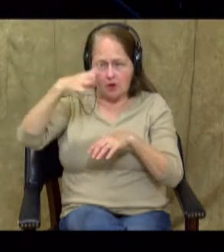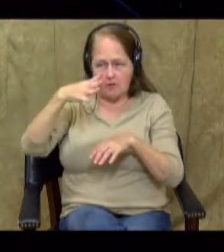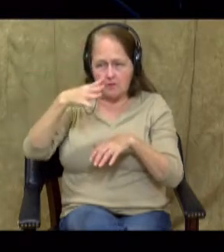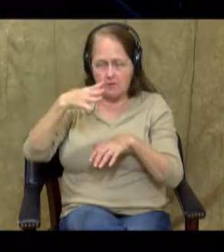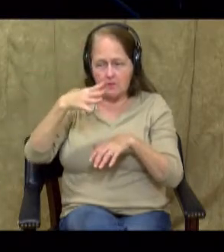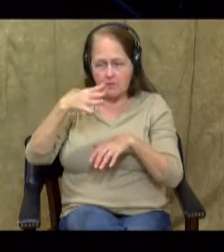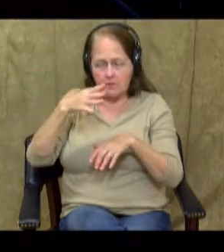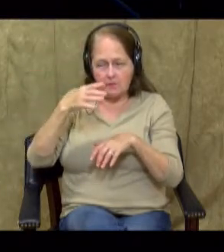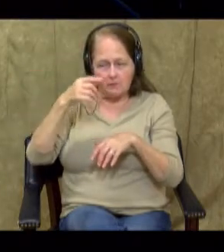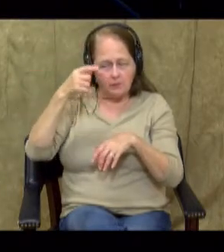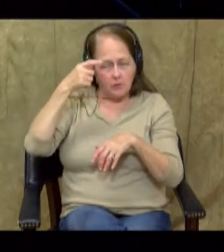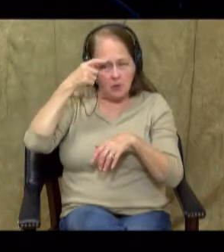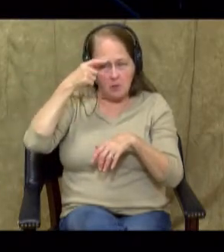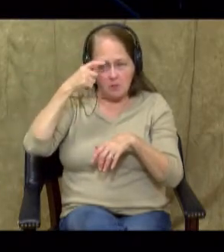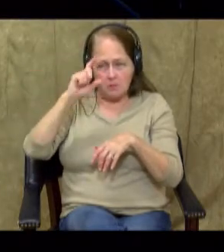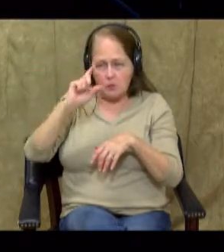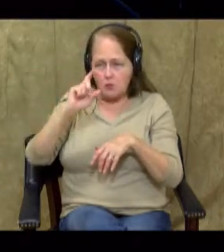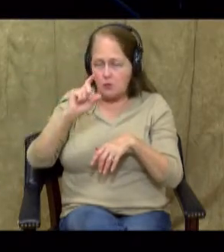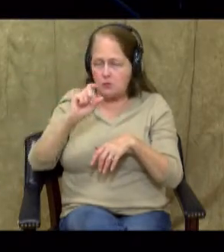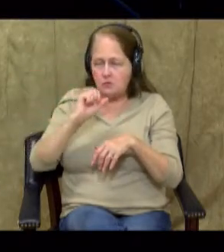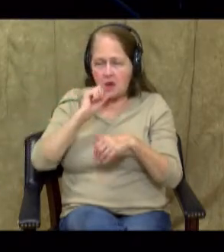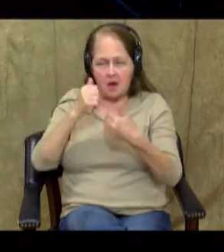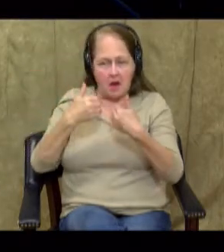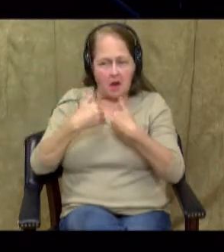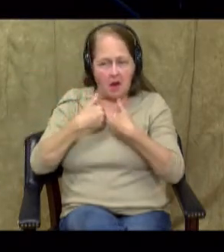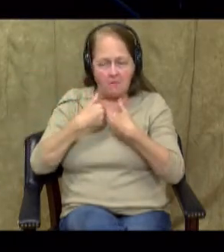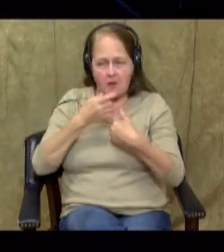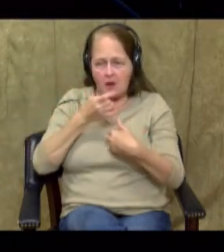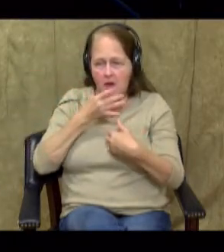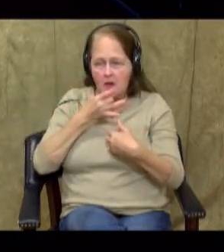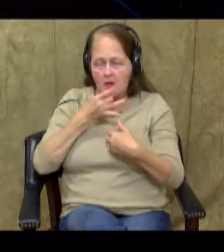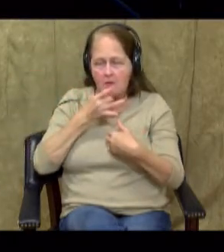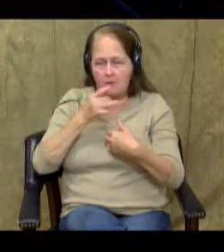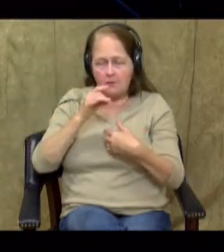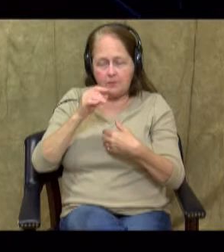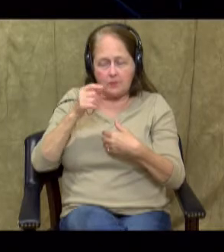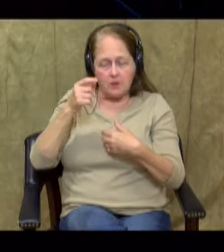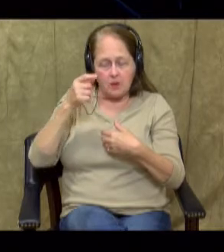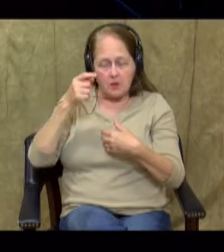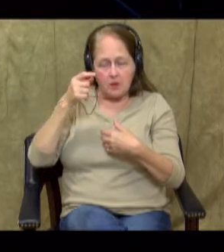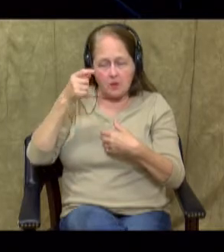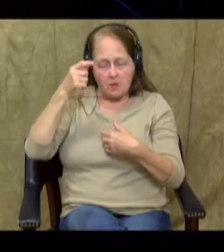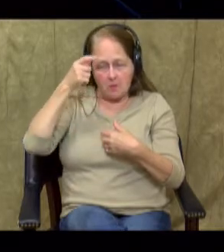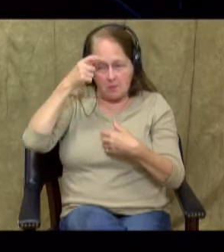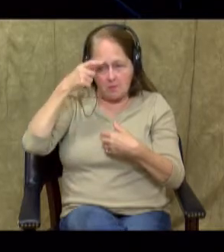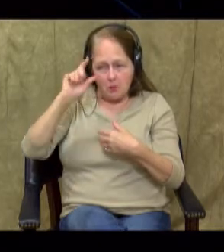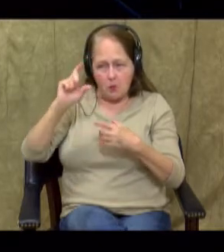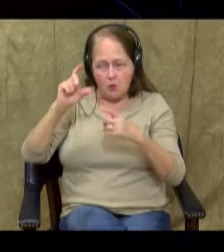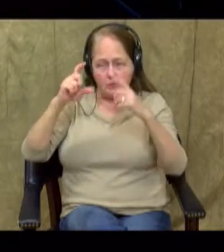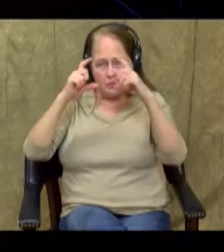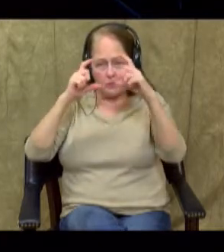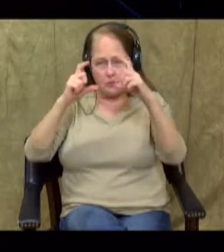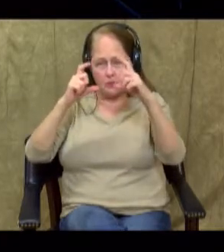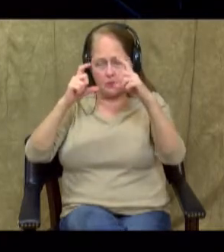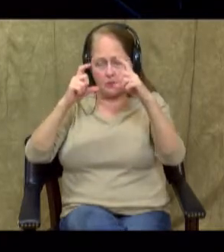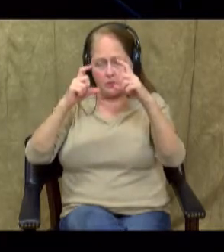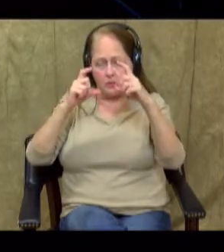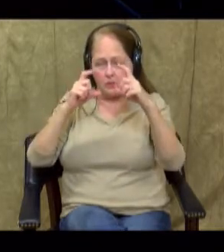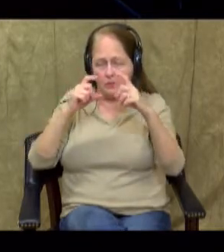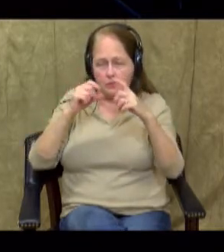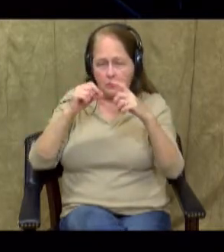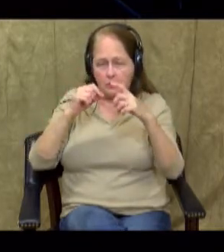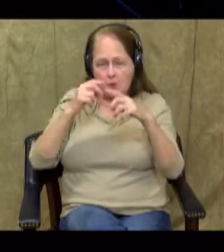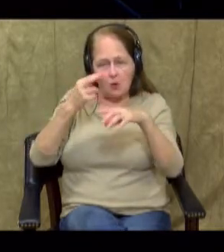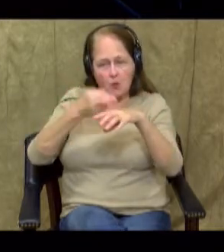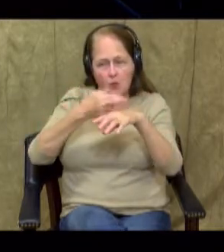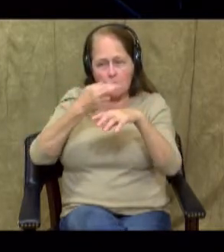moon does not create its own light. It's only a big hunk of space rock that's orbiting Earth. So it does not produce